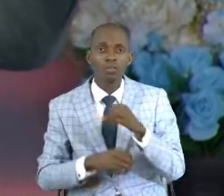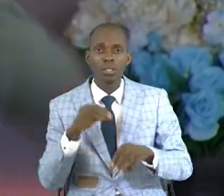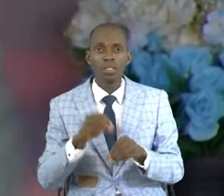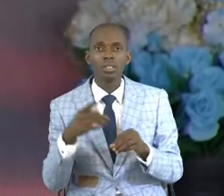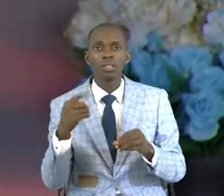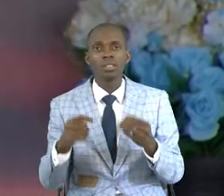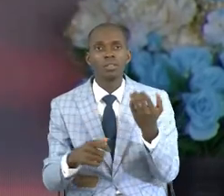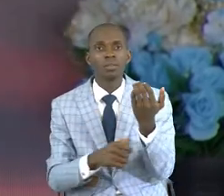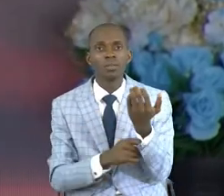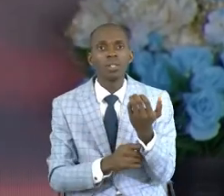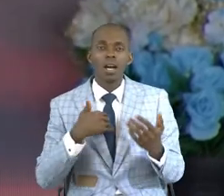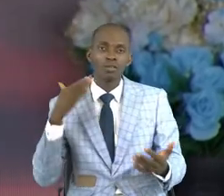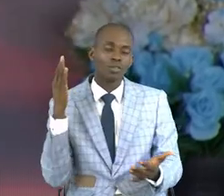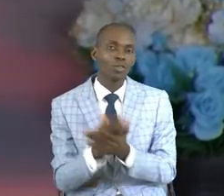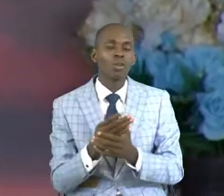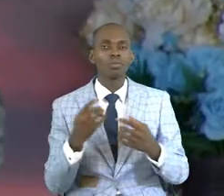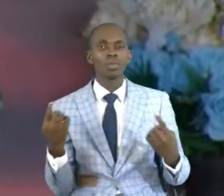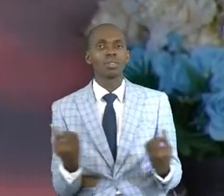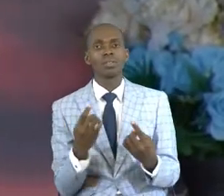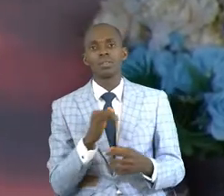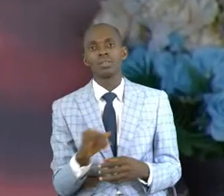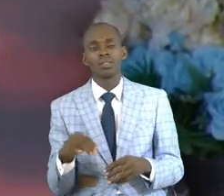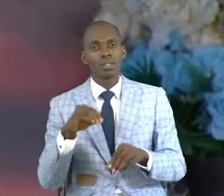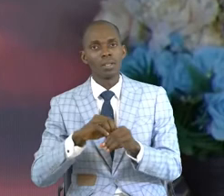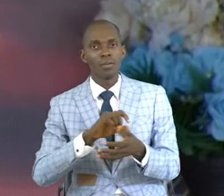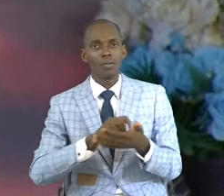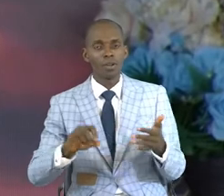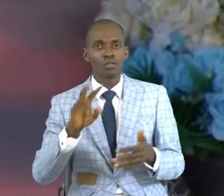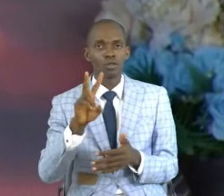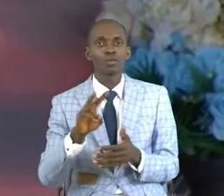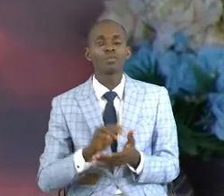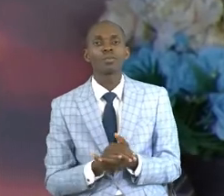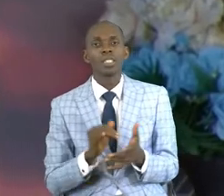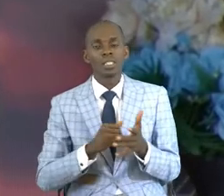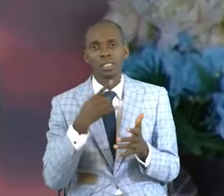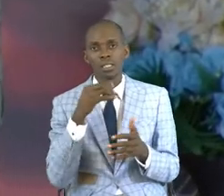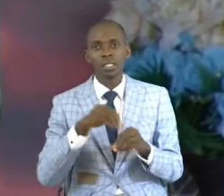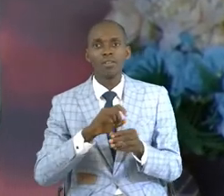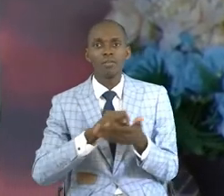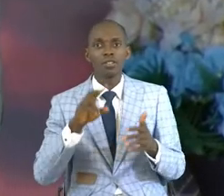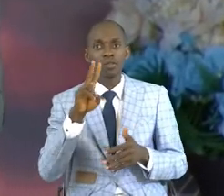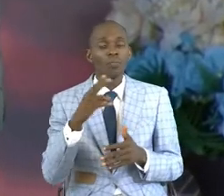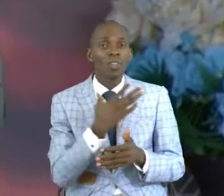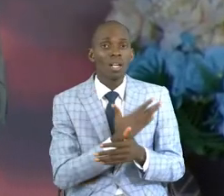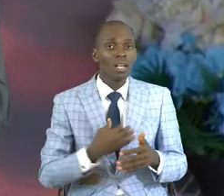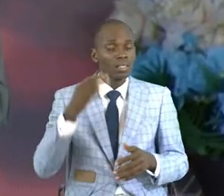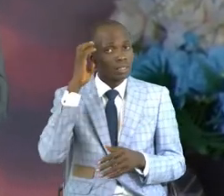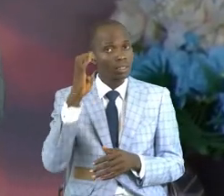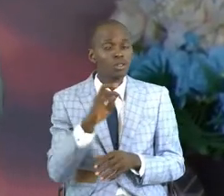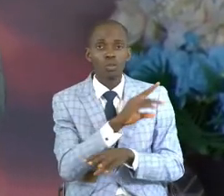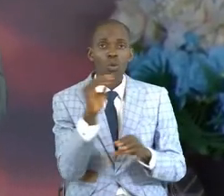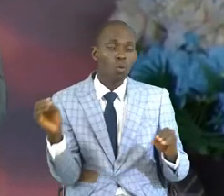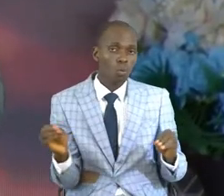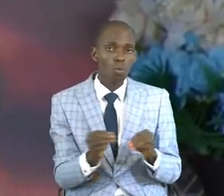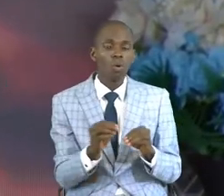ceased from sin. And then in verse 2, it tells us that he no longer should